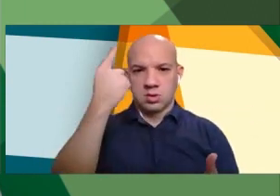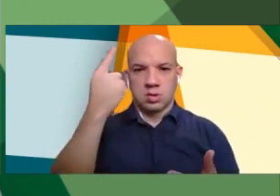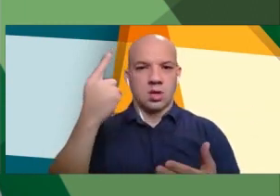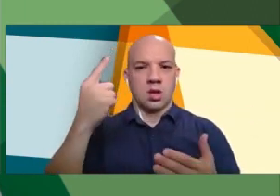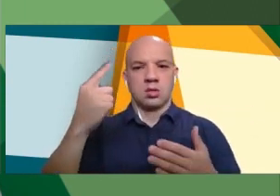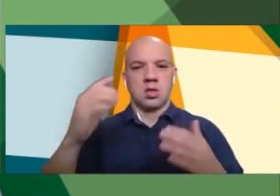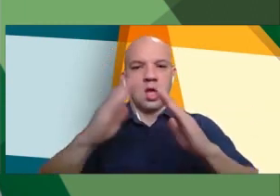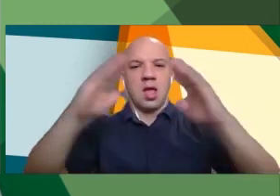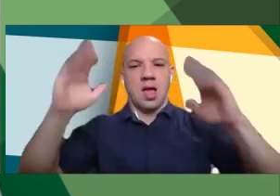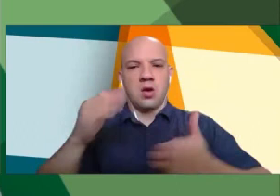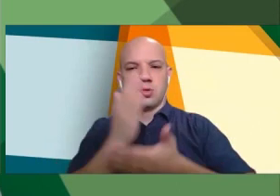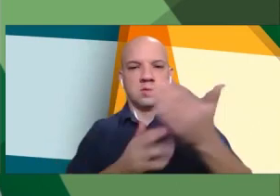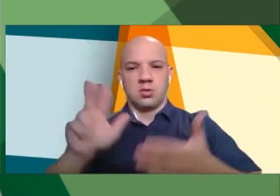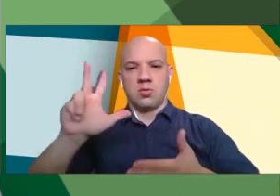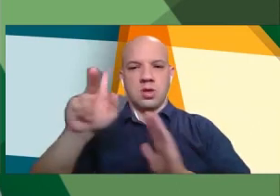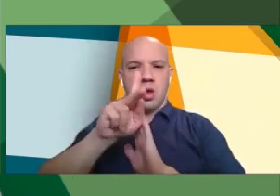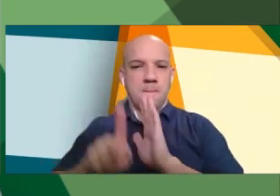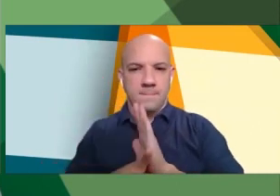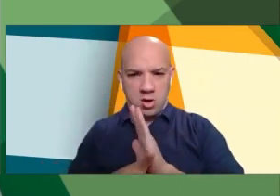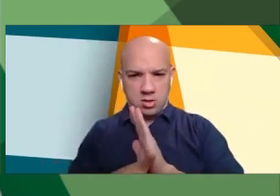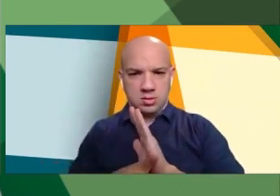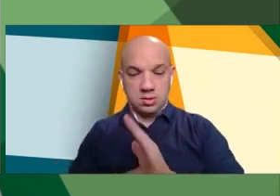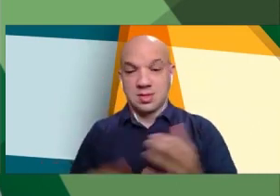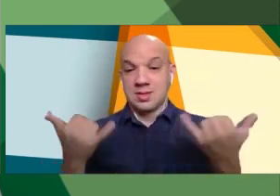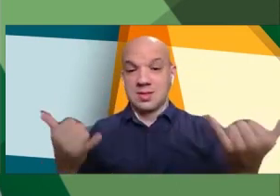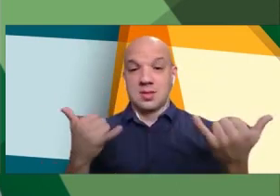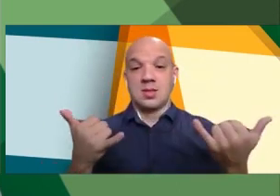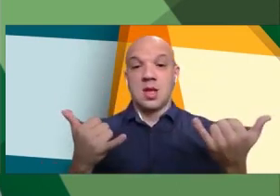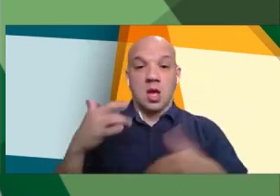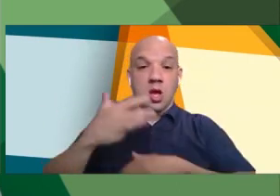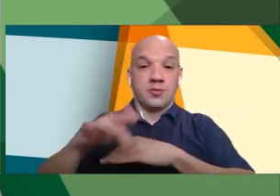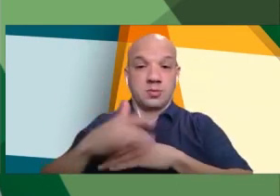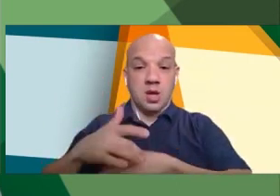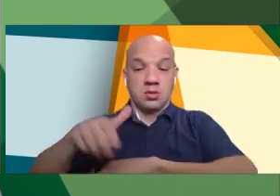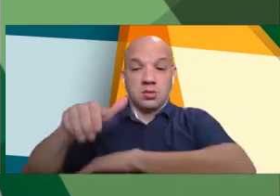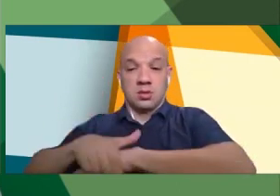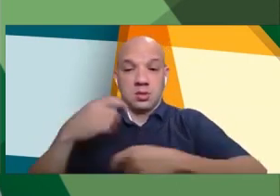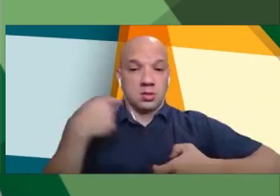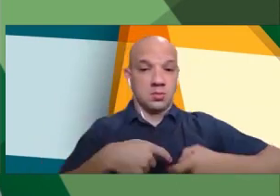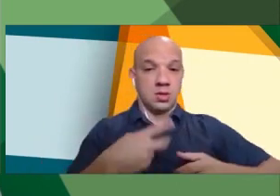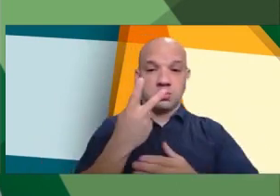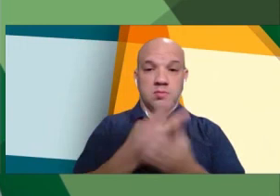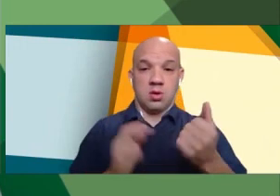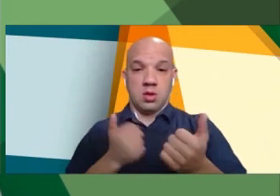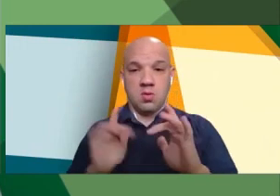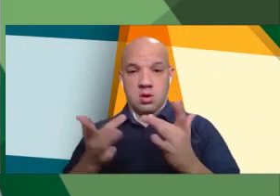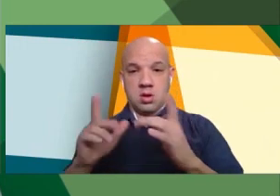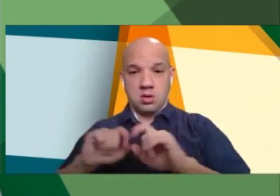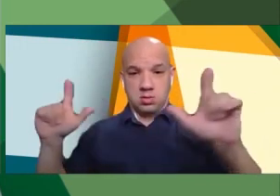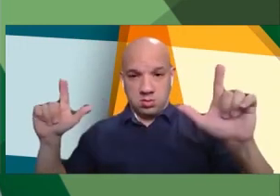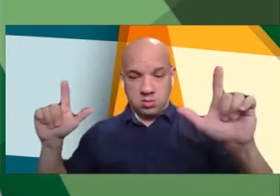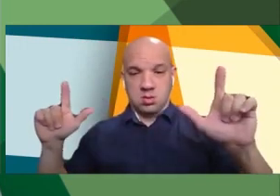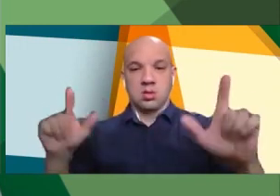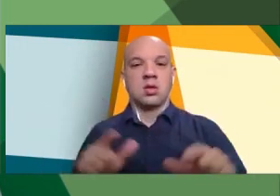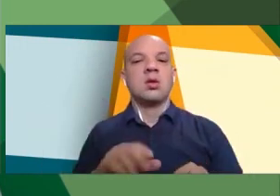Vivienda Section 3 policy. Is now available in English and Spanish in our website. So